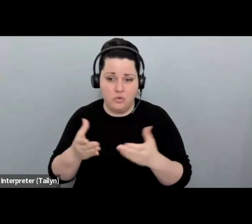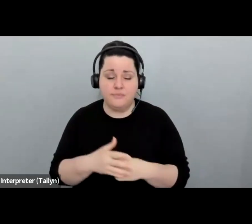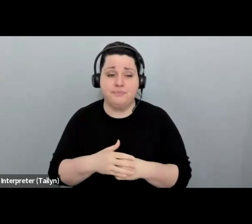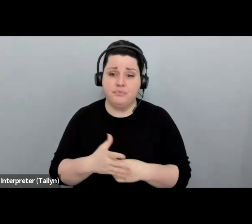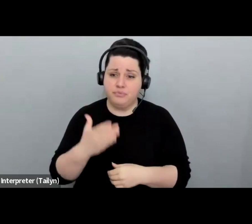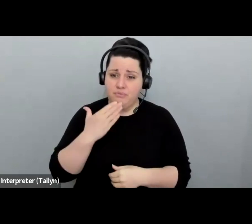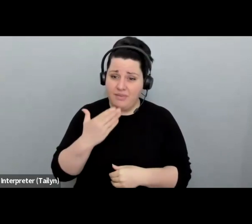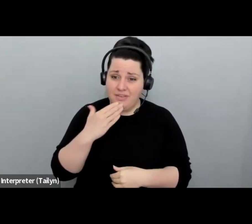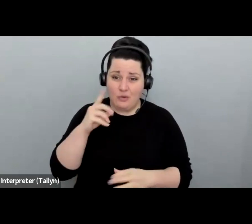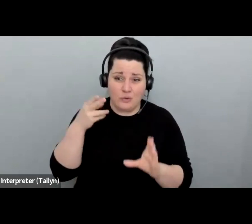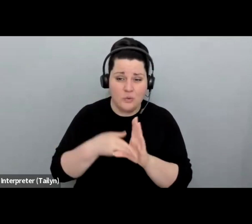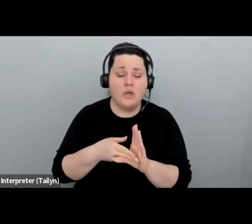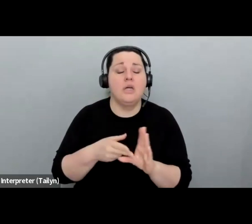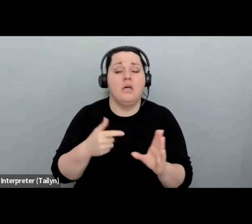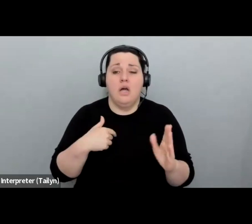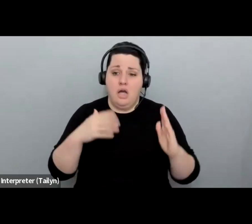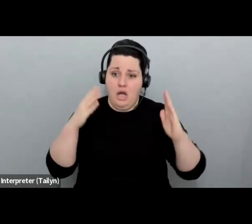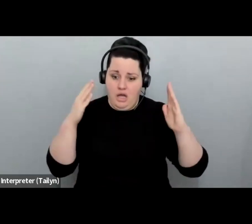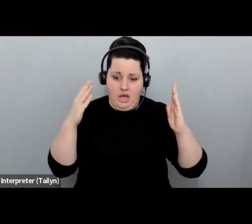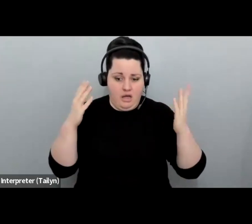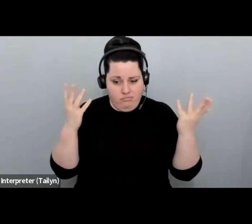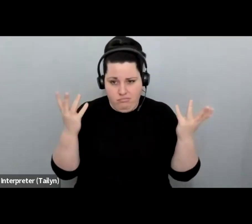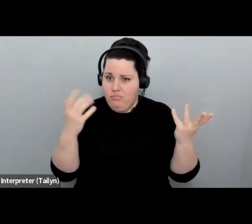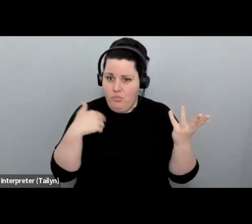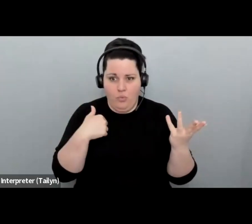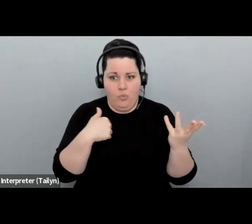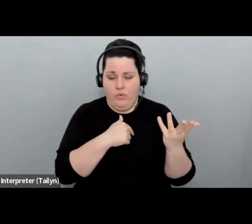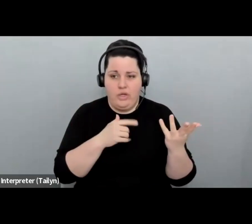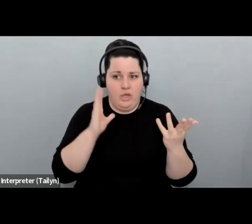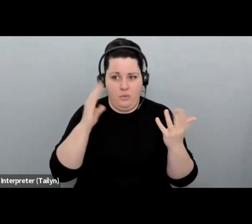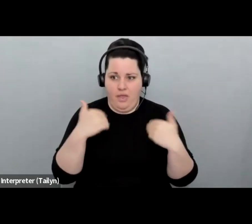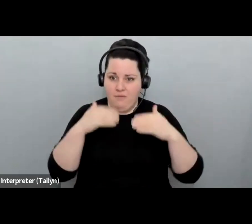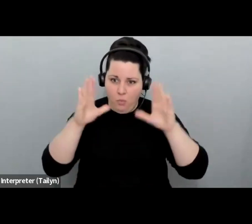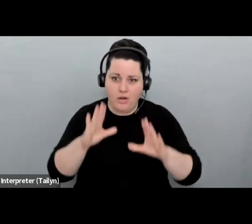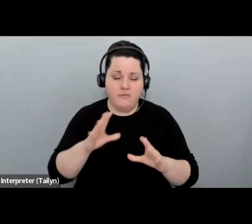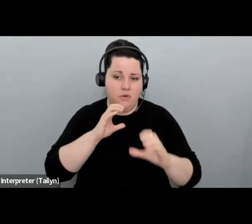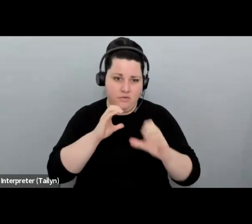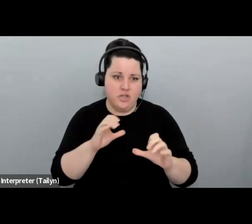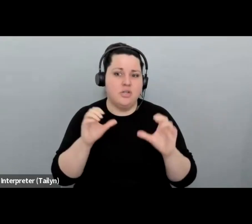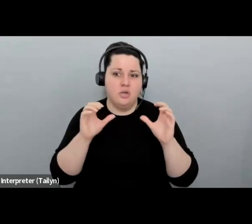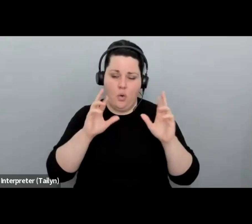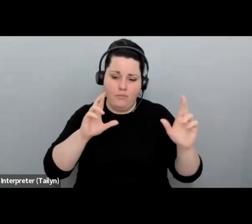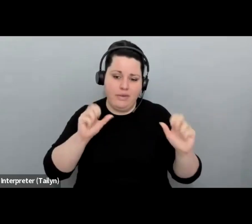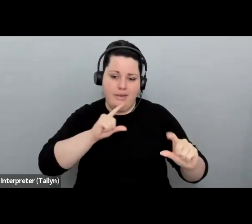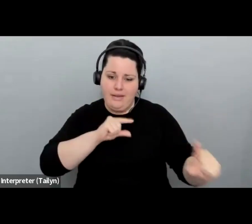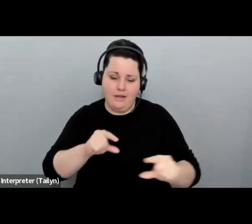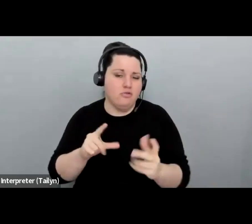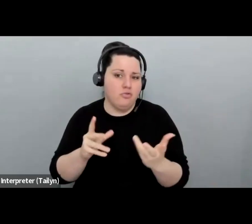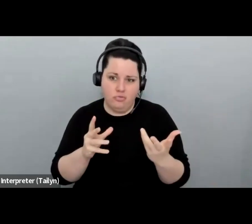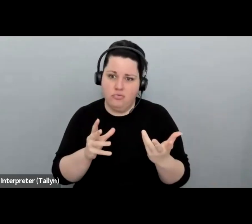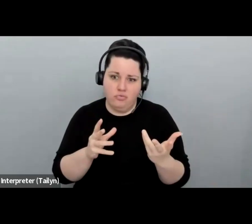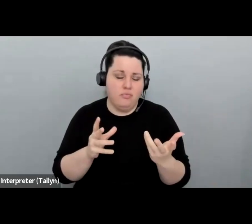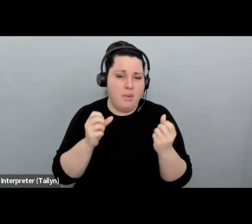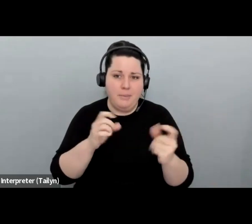thank you for joining us. I hope we will, I have no doubt, have a wonderful conversation that will hopefully answer as many questions as you came here